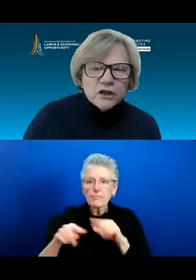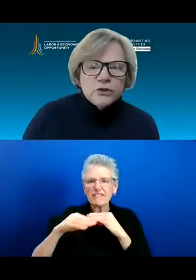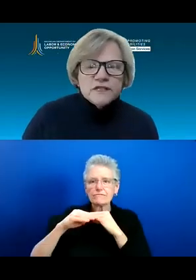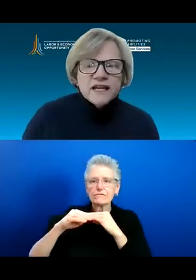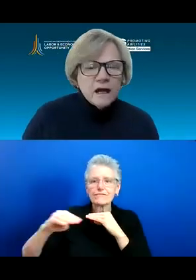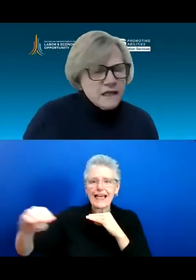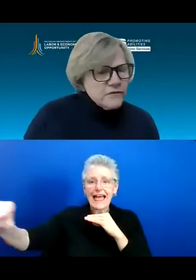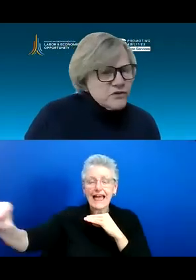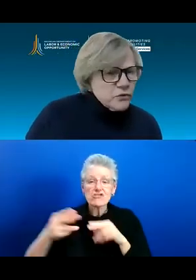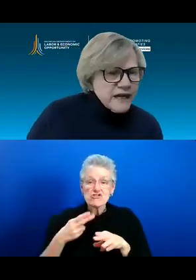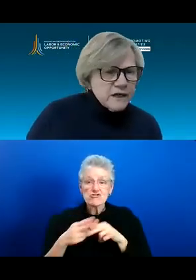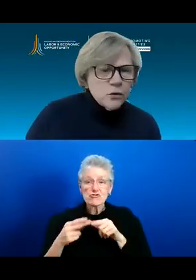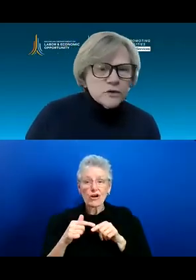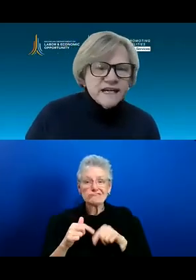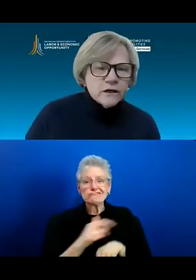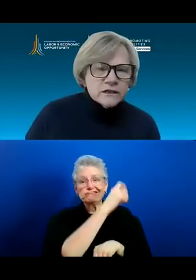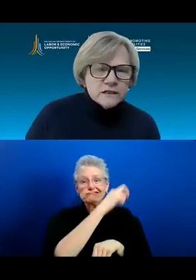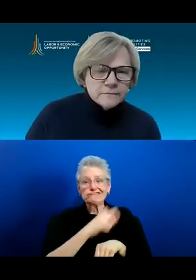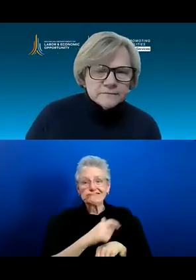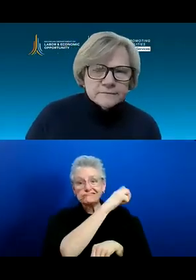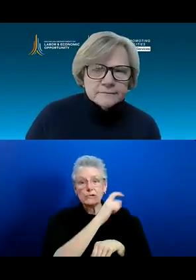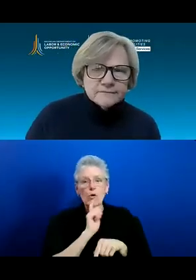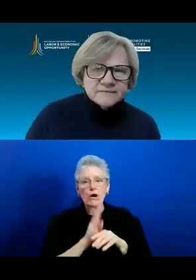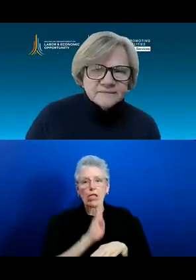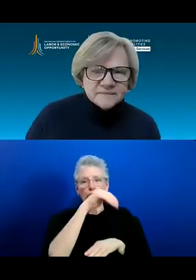that includes uneven terrain or stairs.